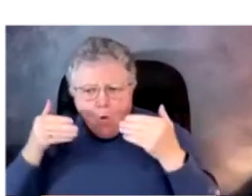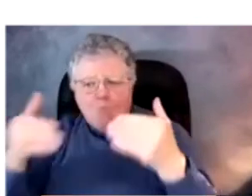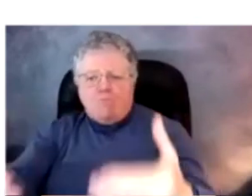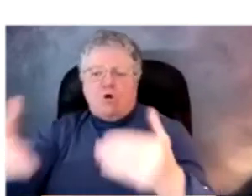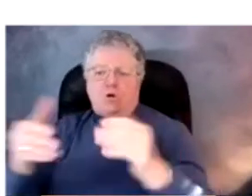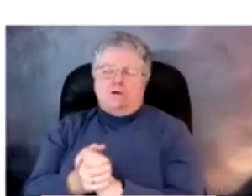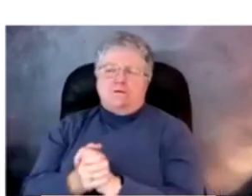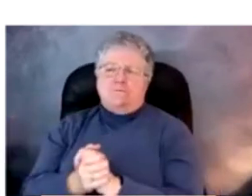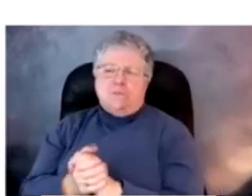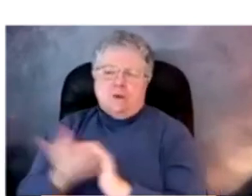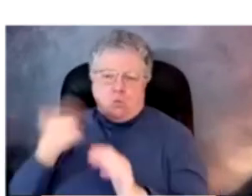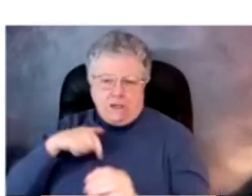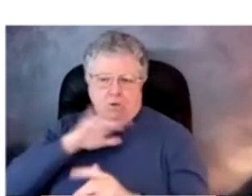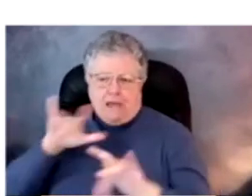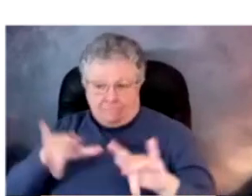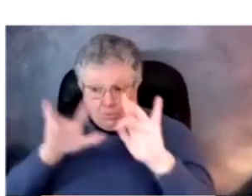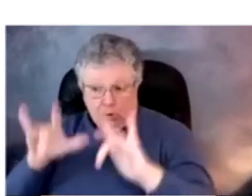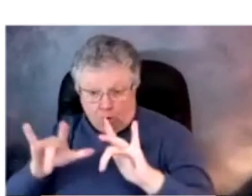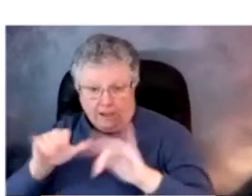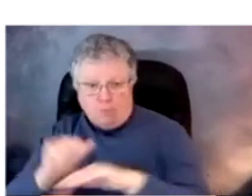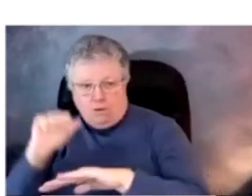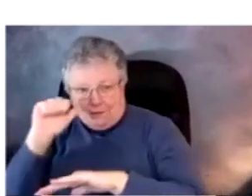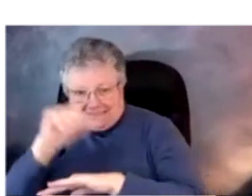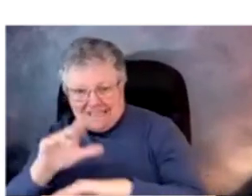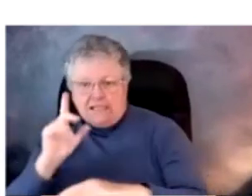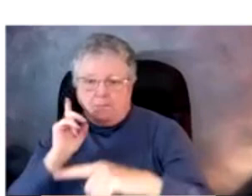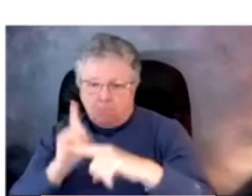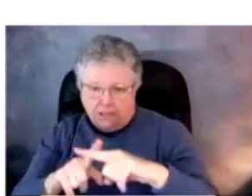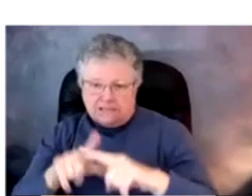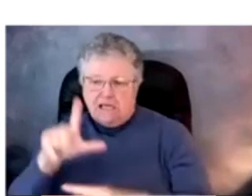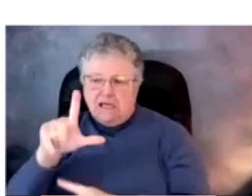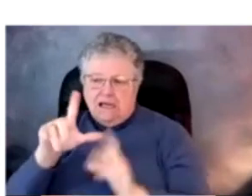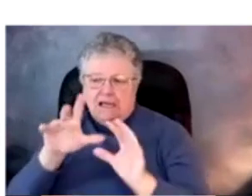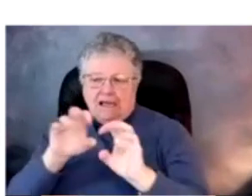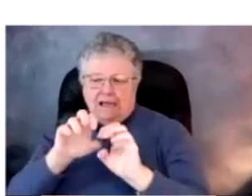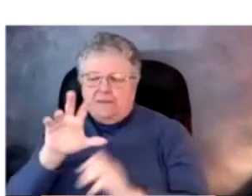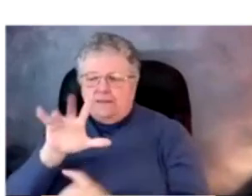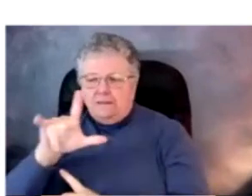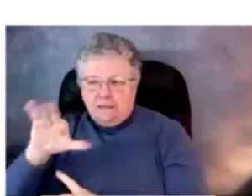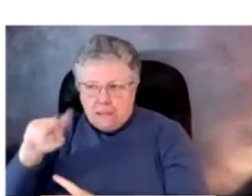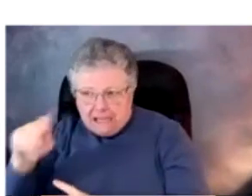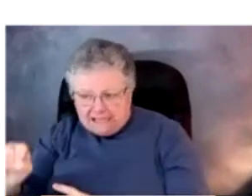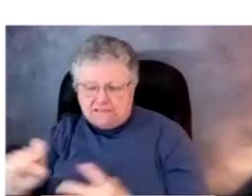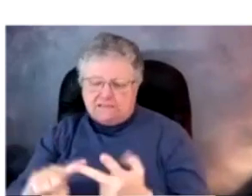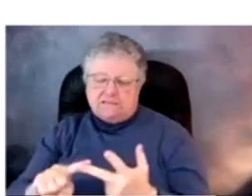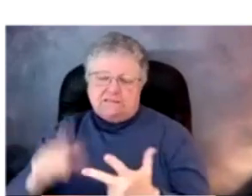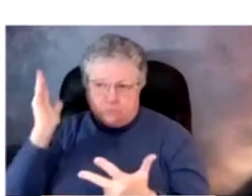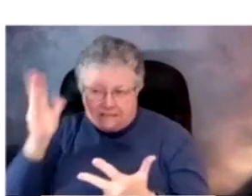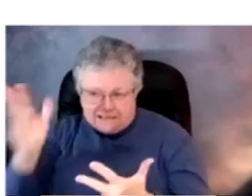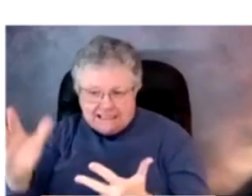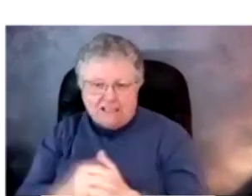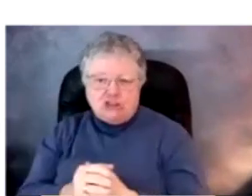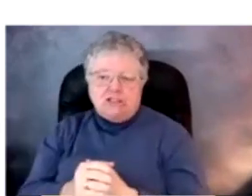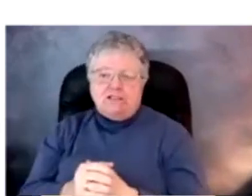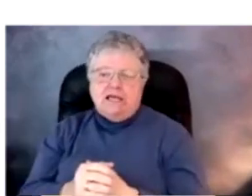on getting a recording out for this, and of course the links and the presentation from Lillie and Arin, and encourage you to share that as well